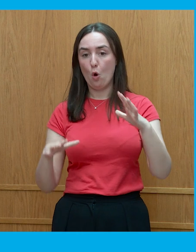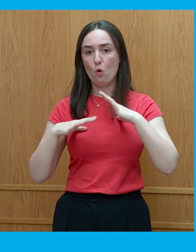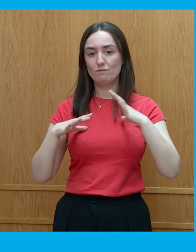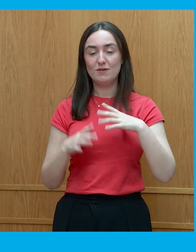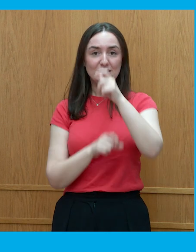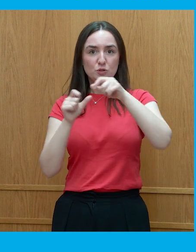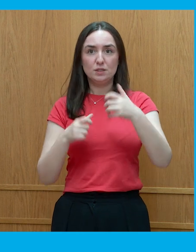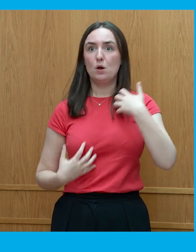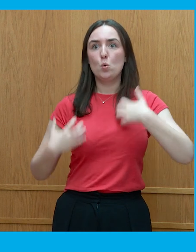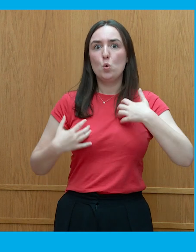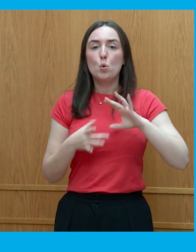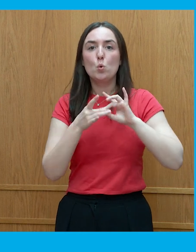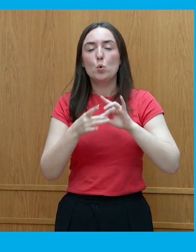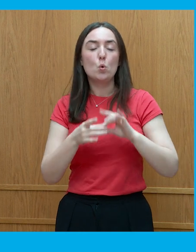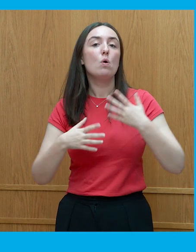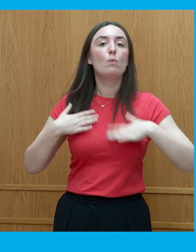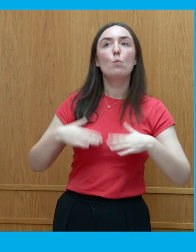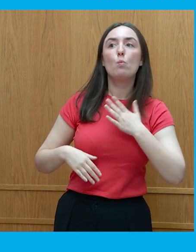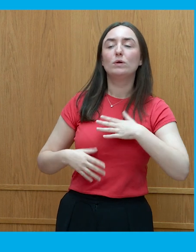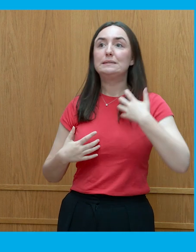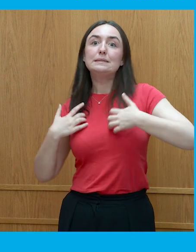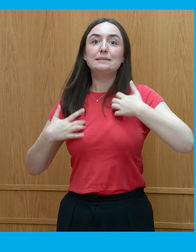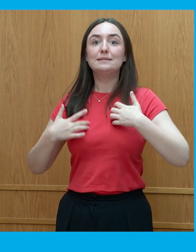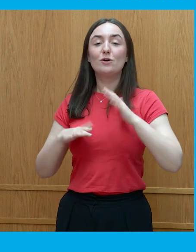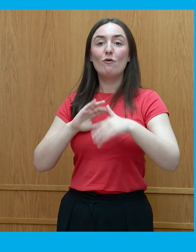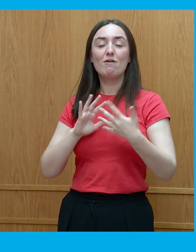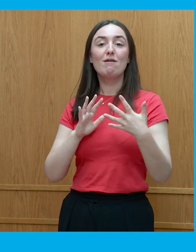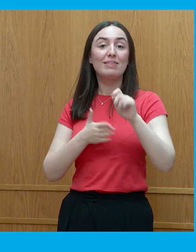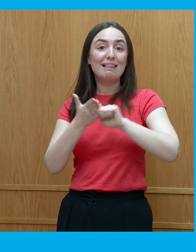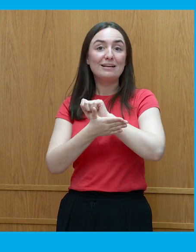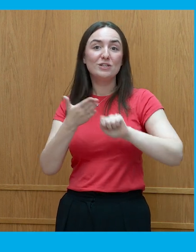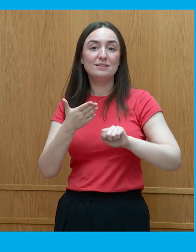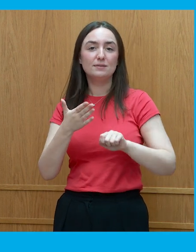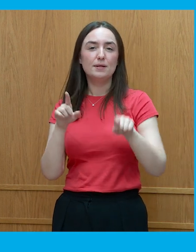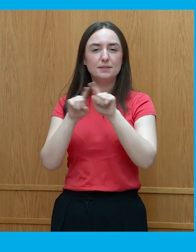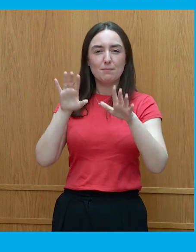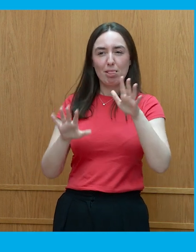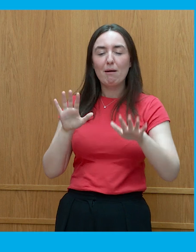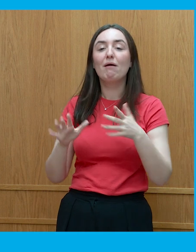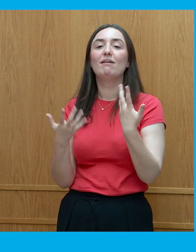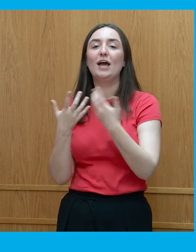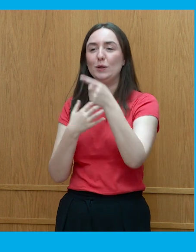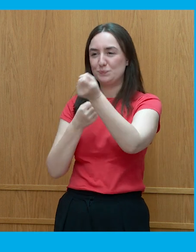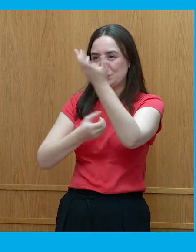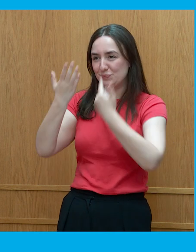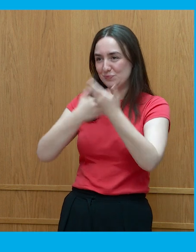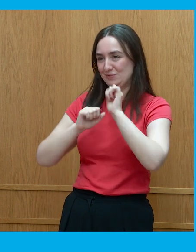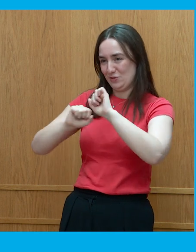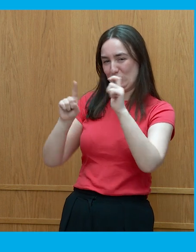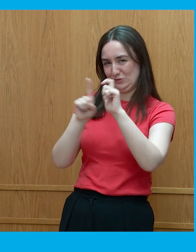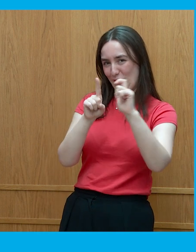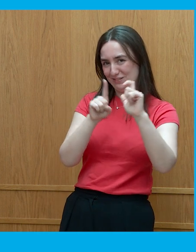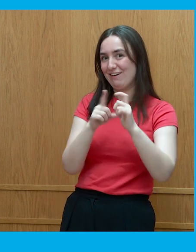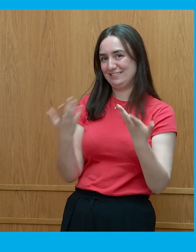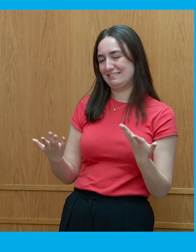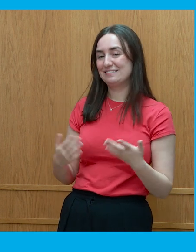engaged and so excited, and similar to how you described your daughters as well.